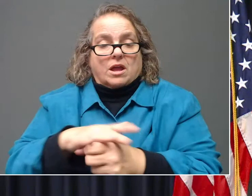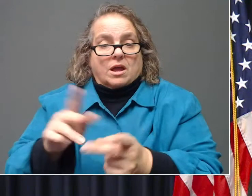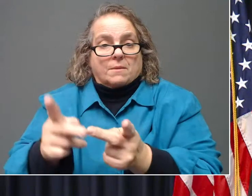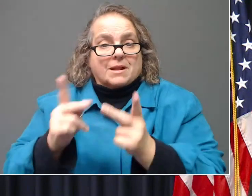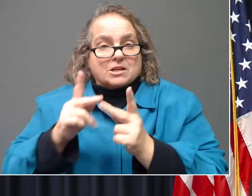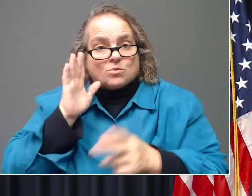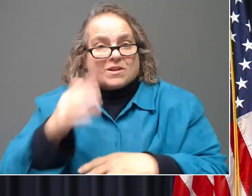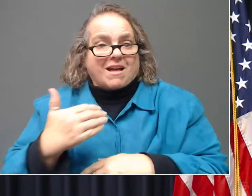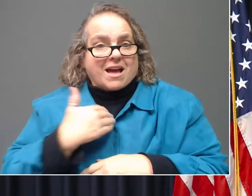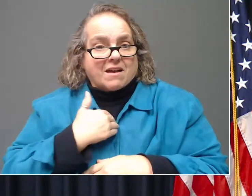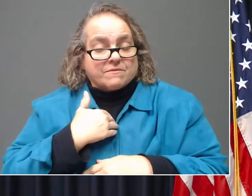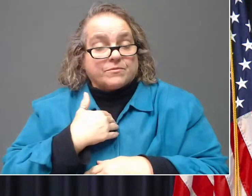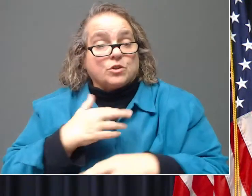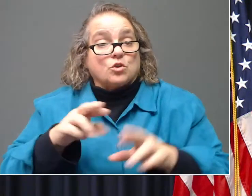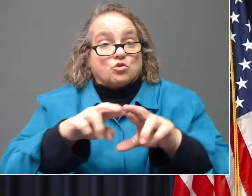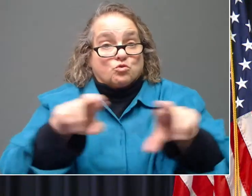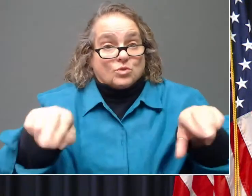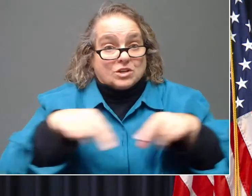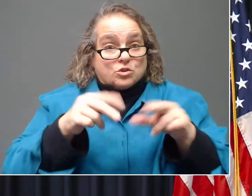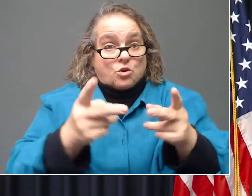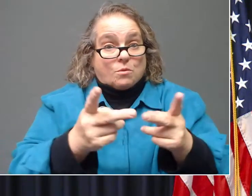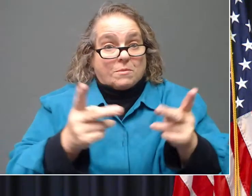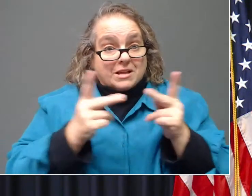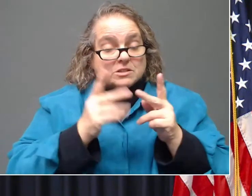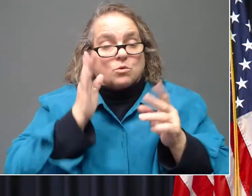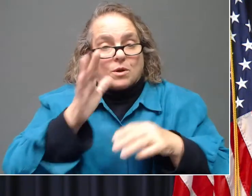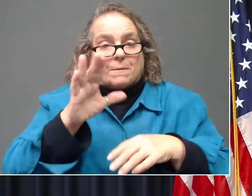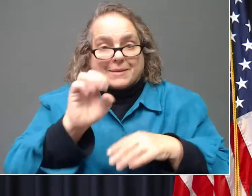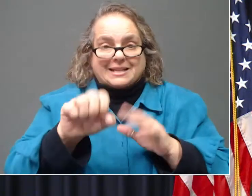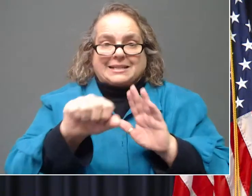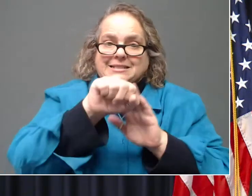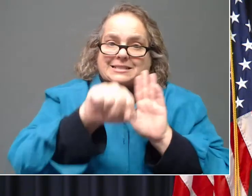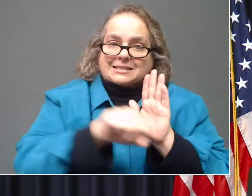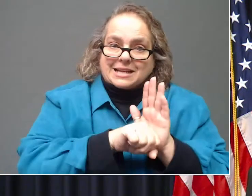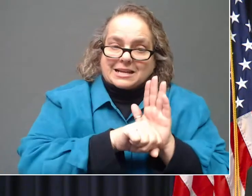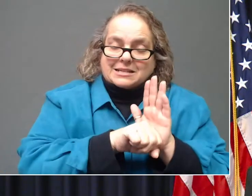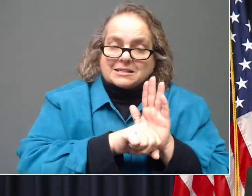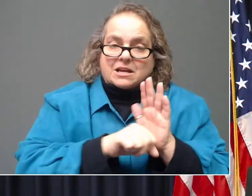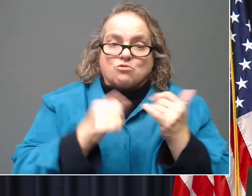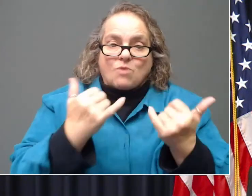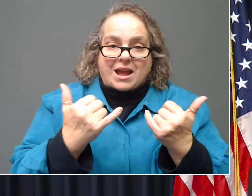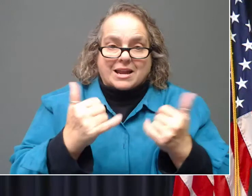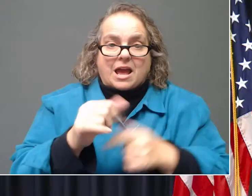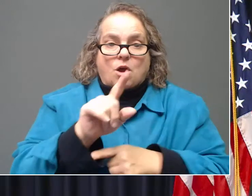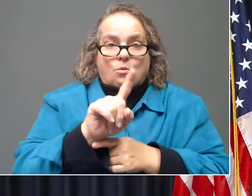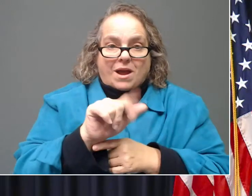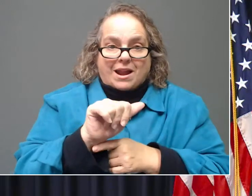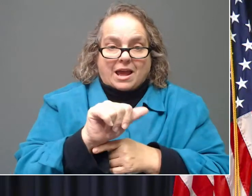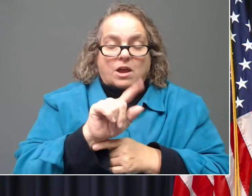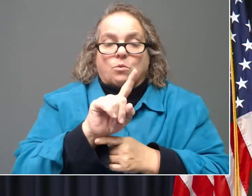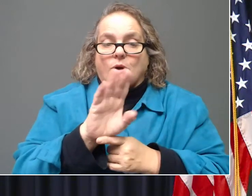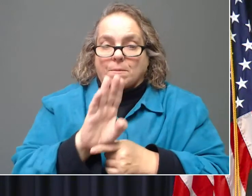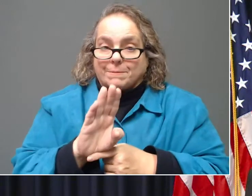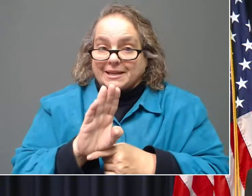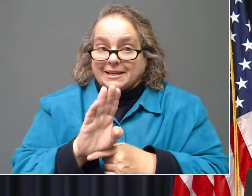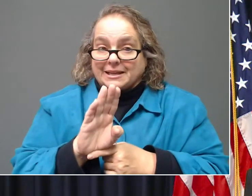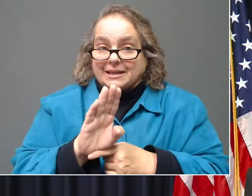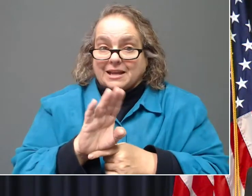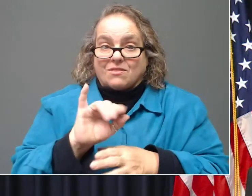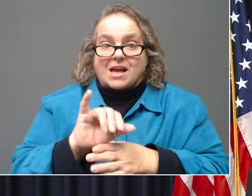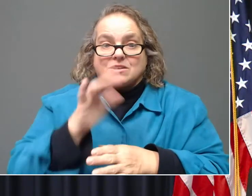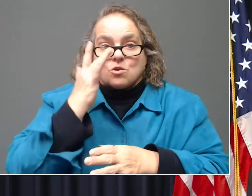So the regional sites will be the states. There will be right now 1A and 1B. That's why we're talking